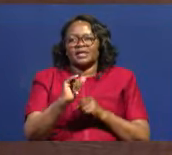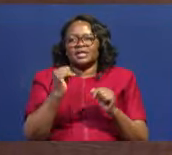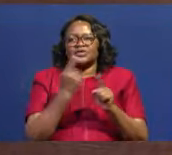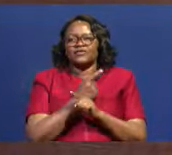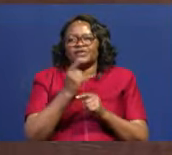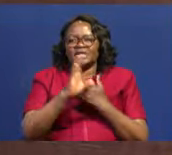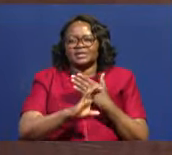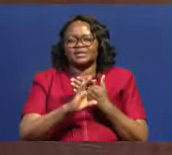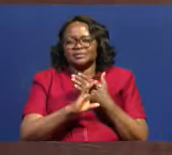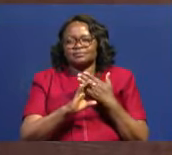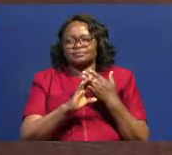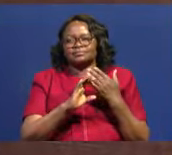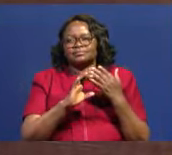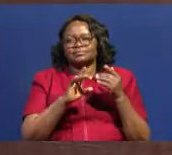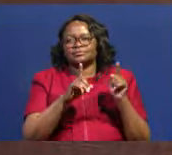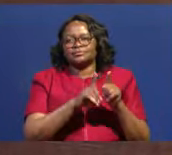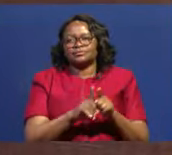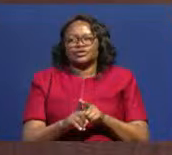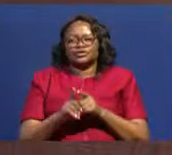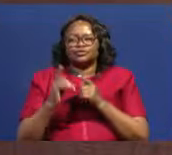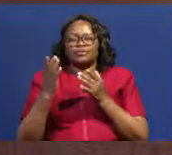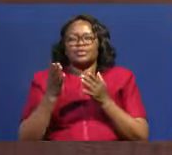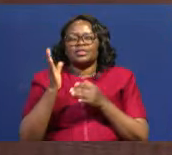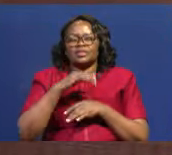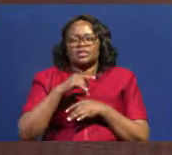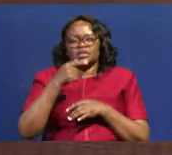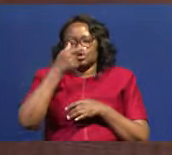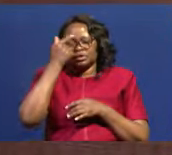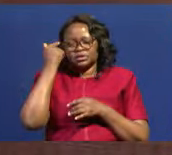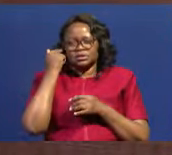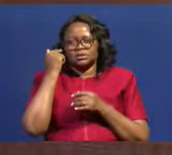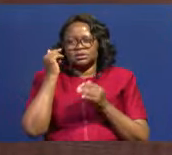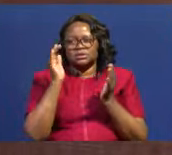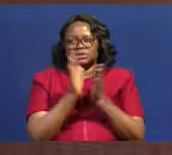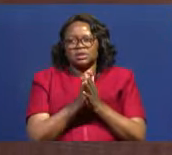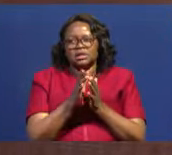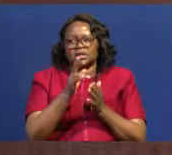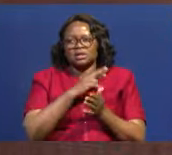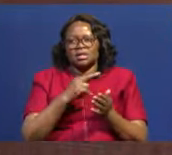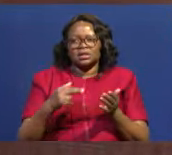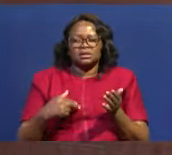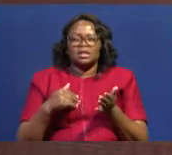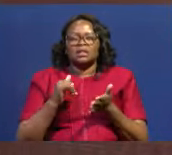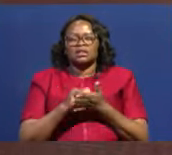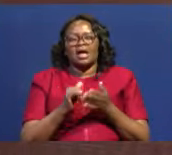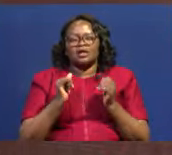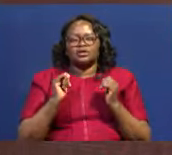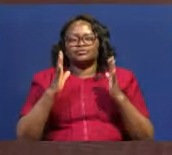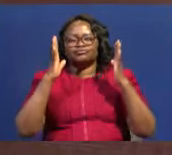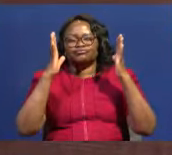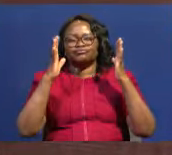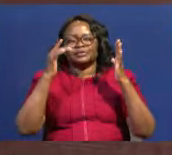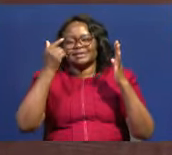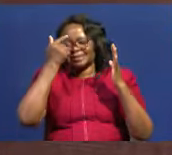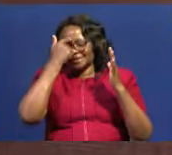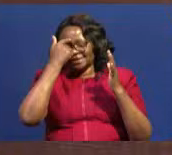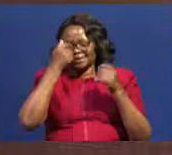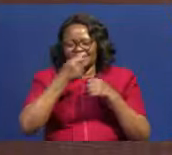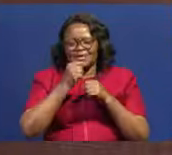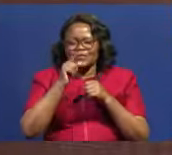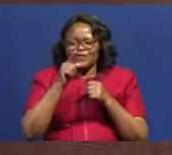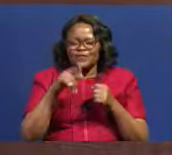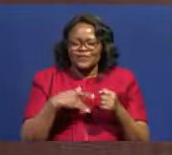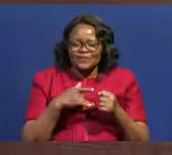country, it brings back the originality and the rituals that are usually celebrated in India. So it makes you